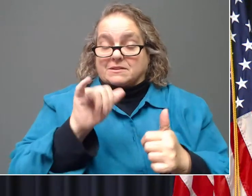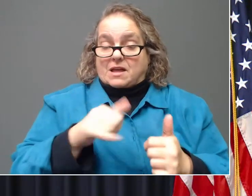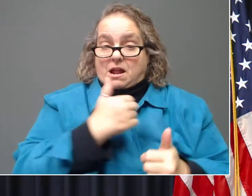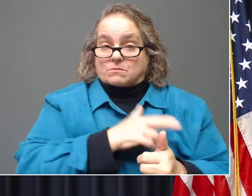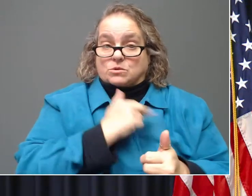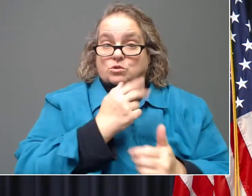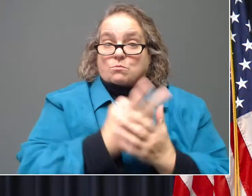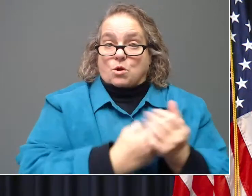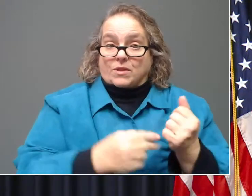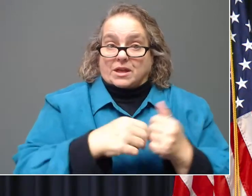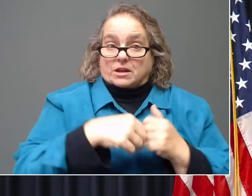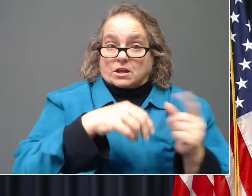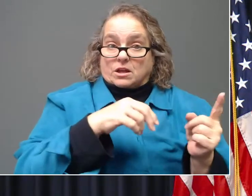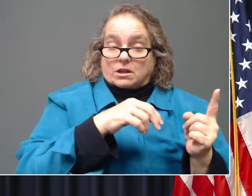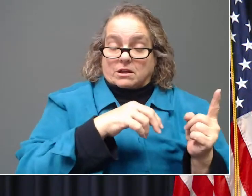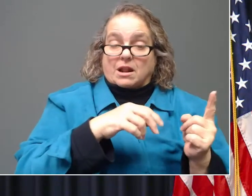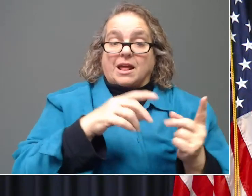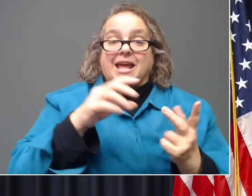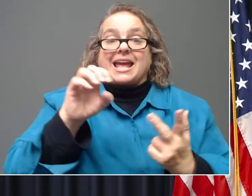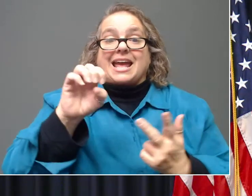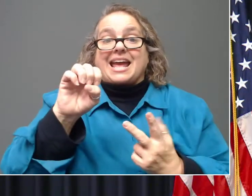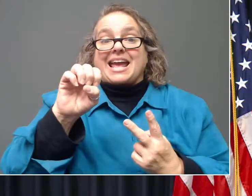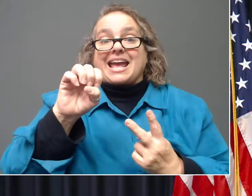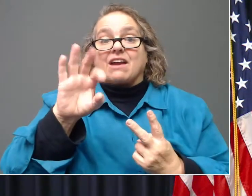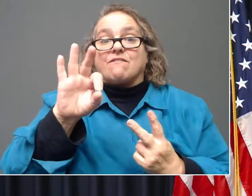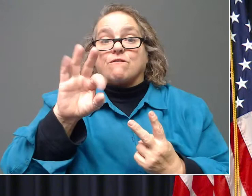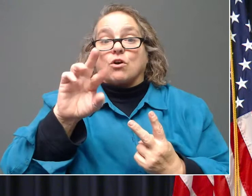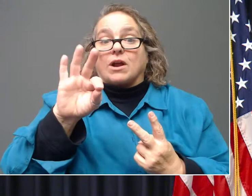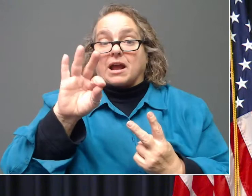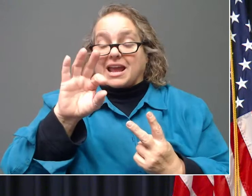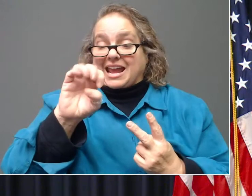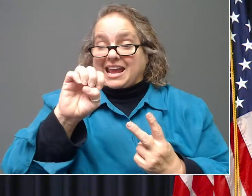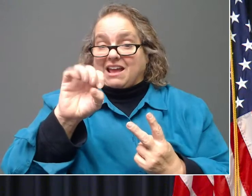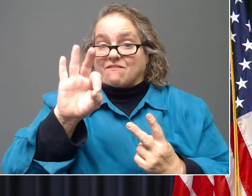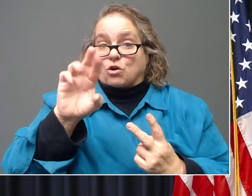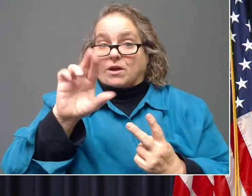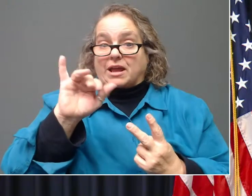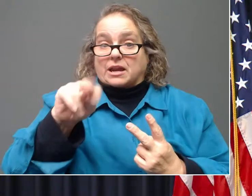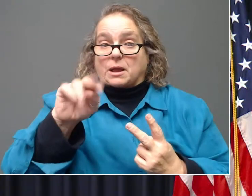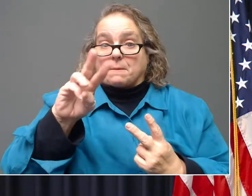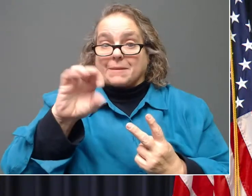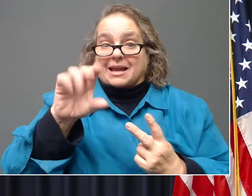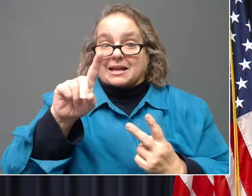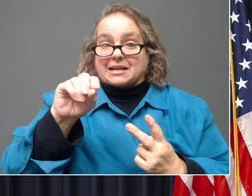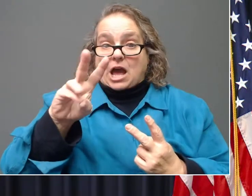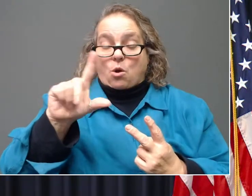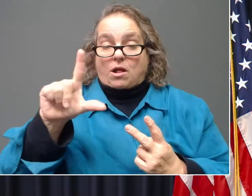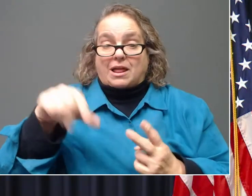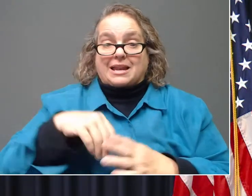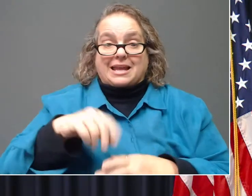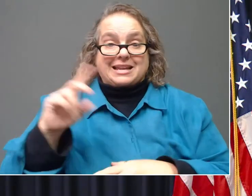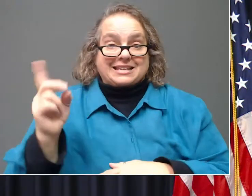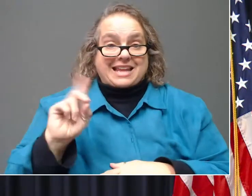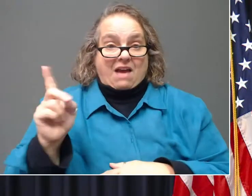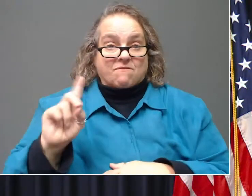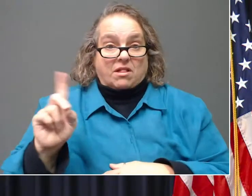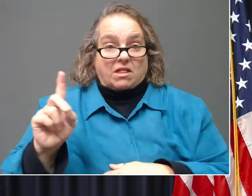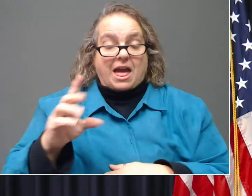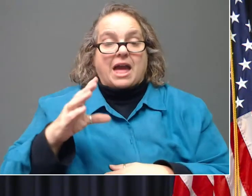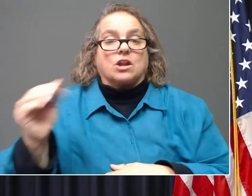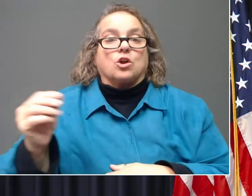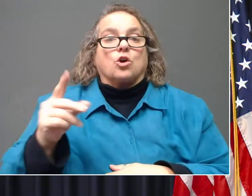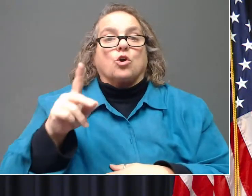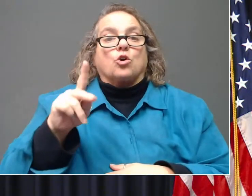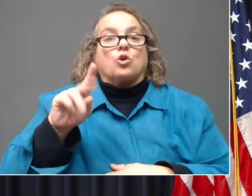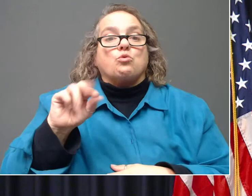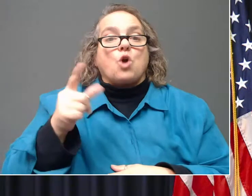Paducah. We have Ephraim McDowell in Danville, and then we have the Kroger site. They are all going live next